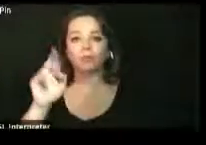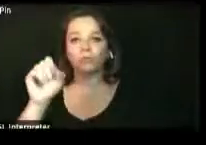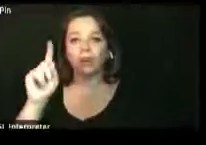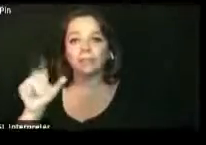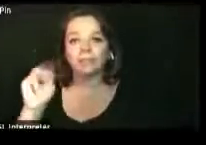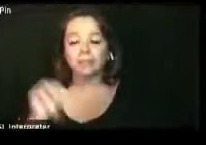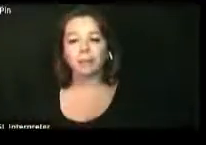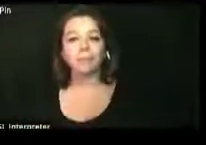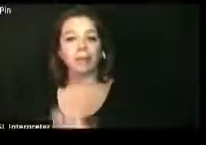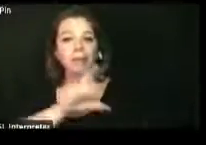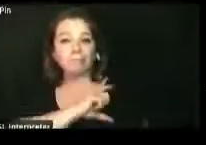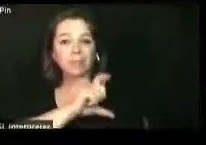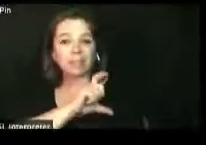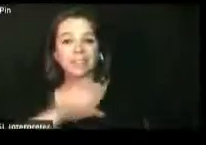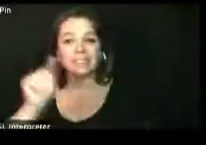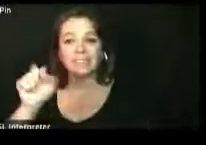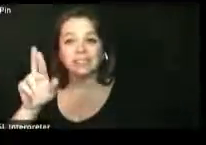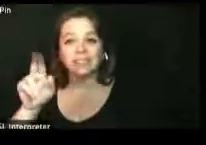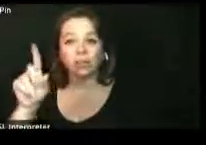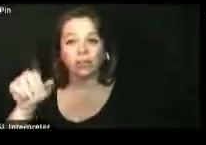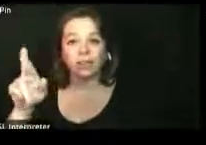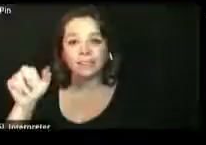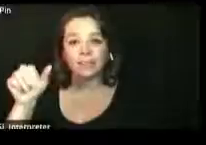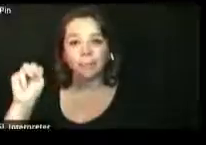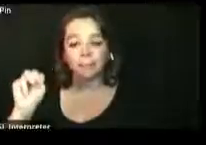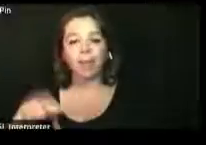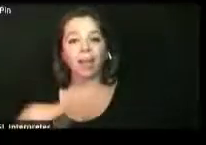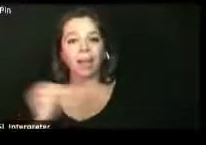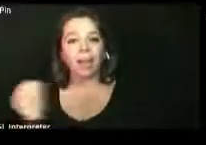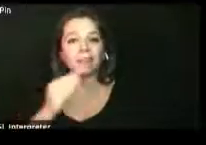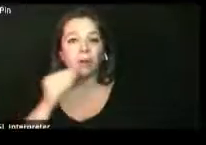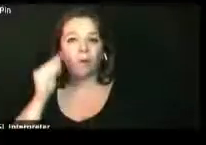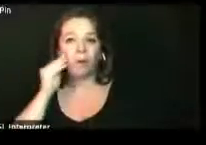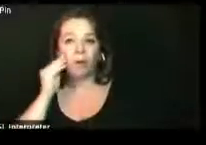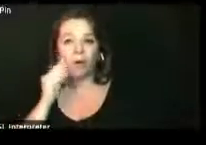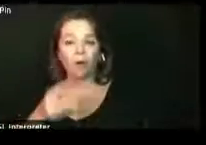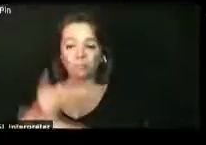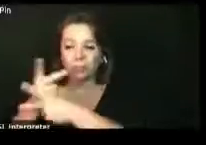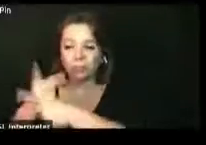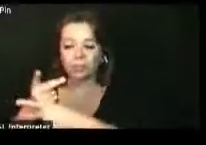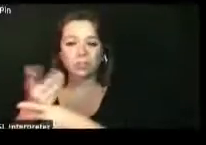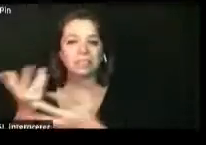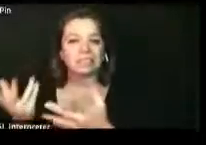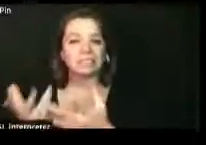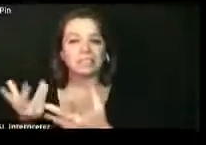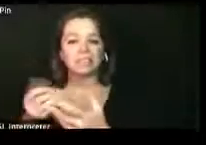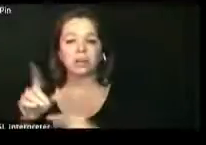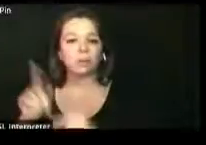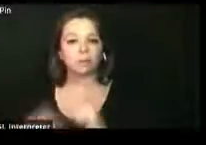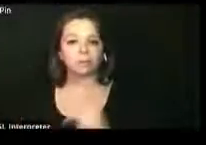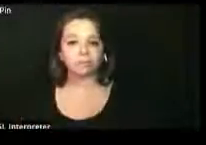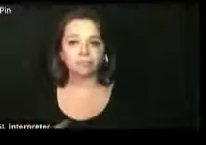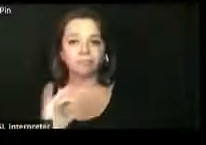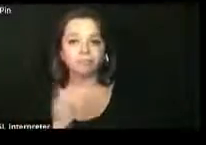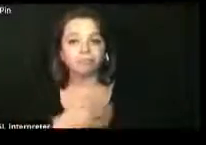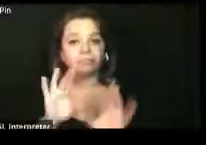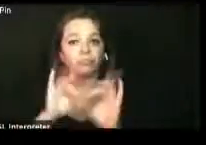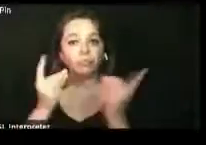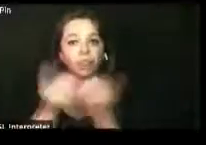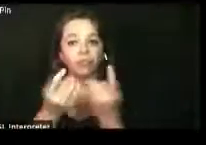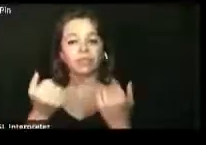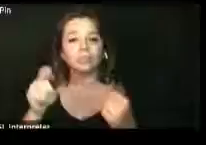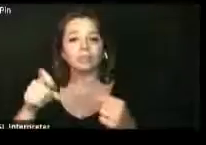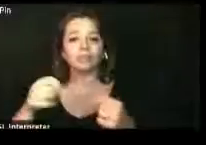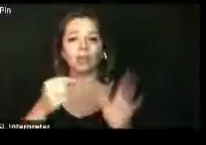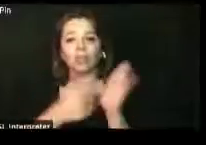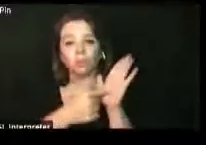houselessness, and increasing housing insecurity. By keeping us together in one district, our representatives and the residents